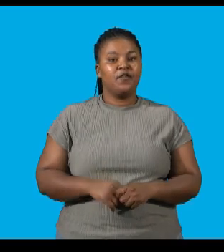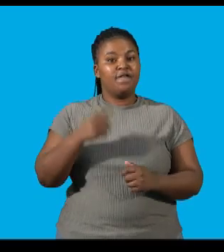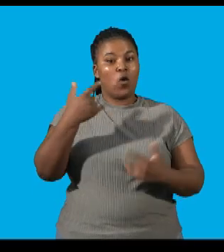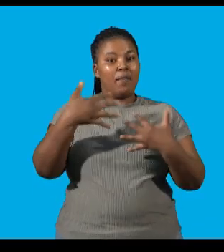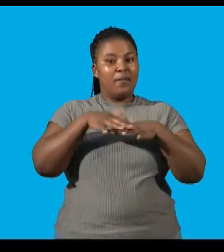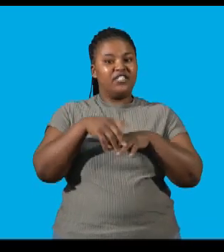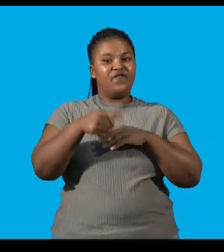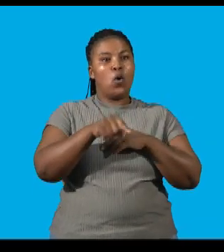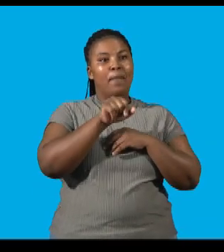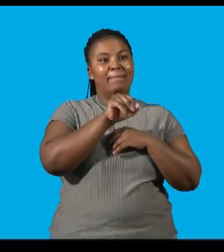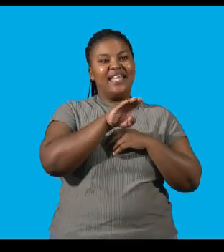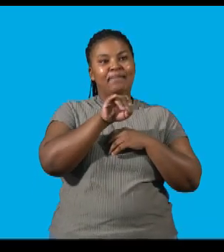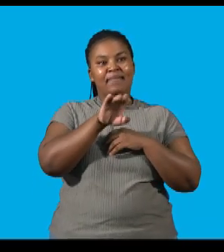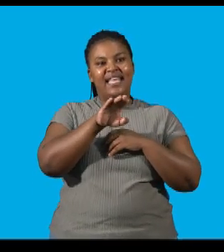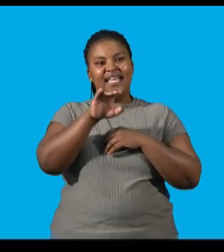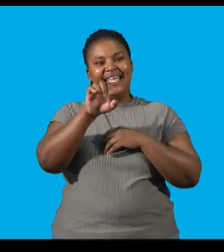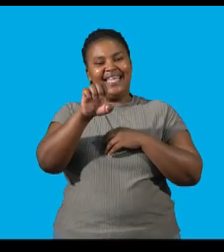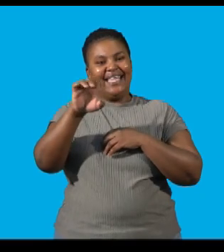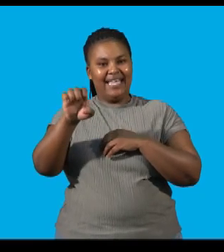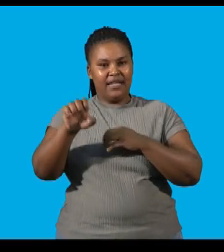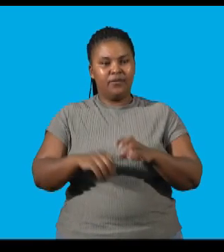the BBBEE.